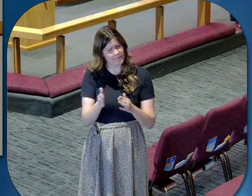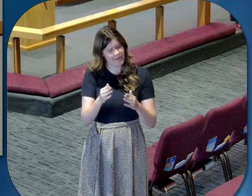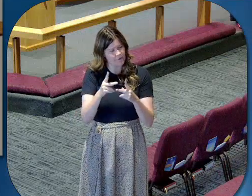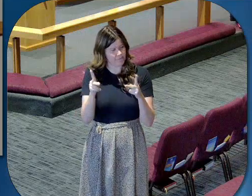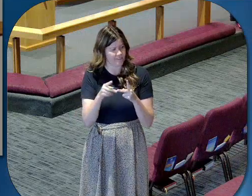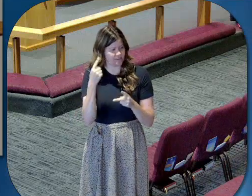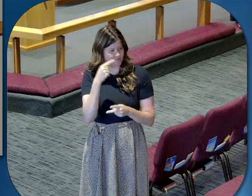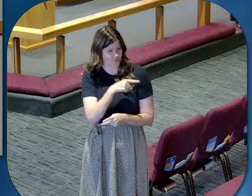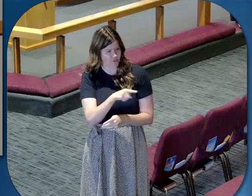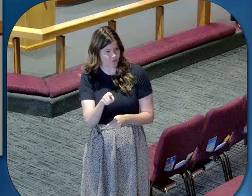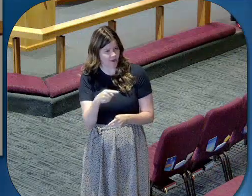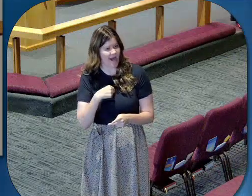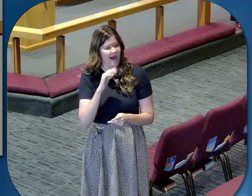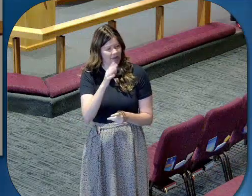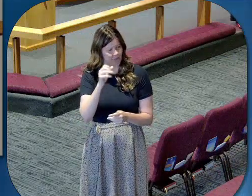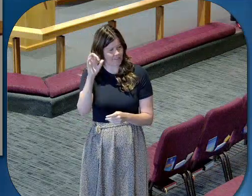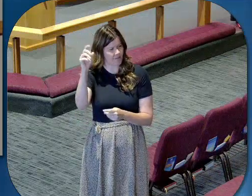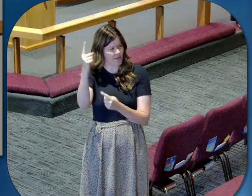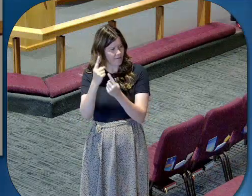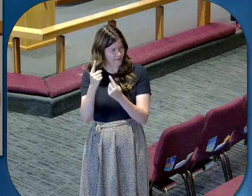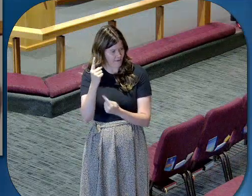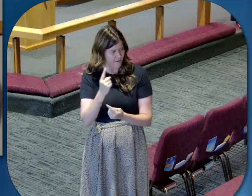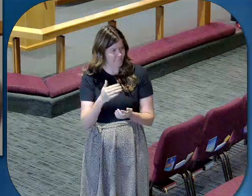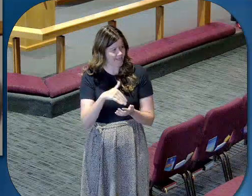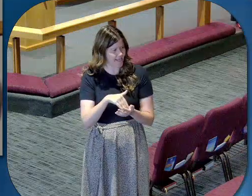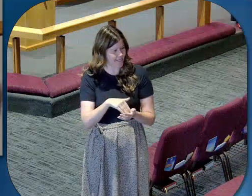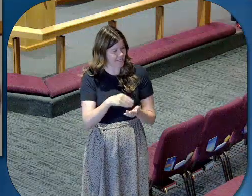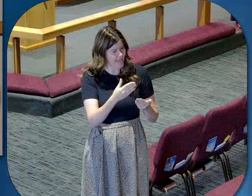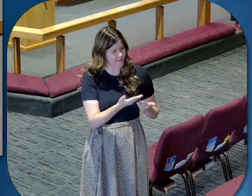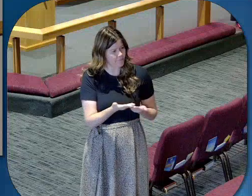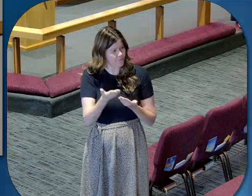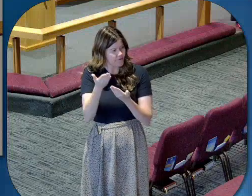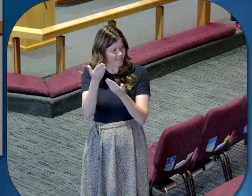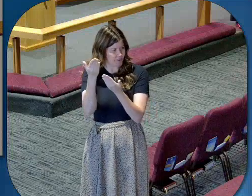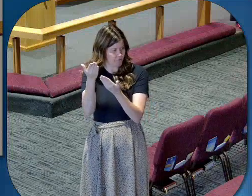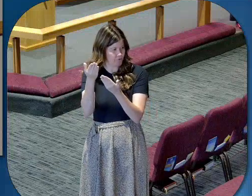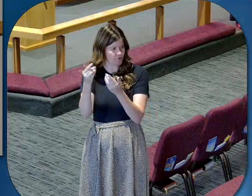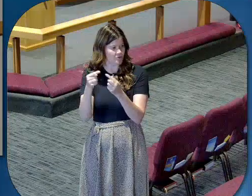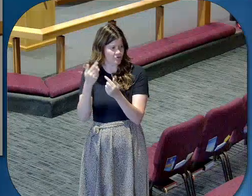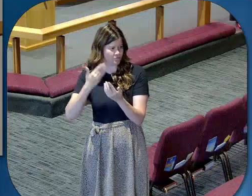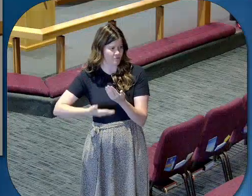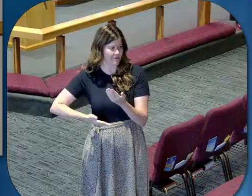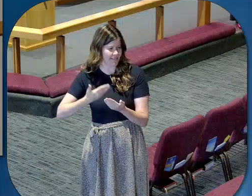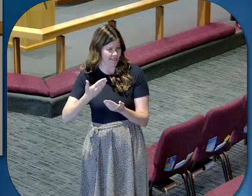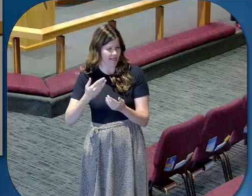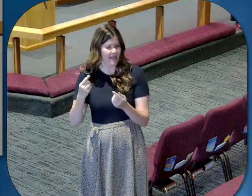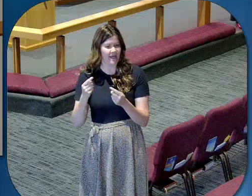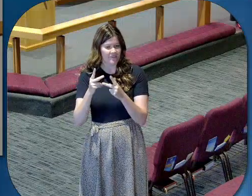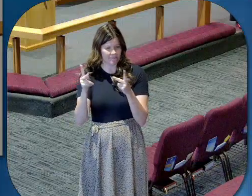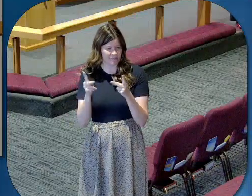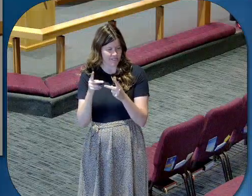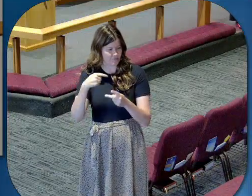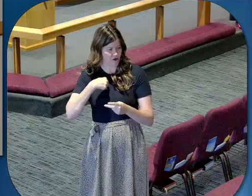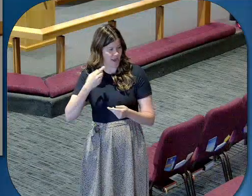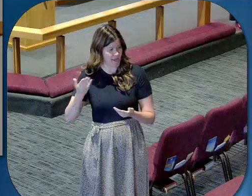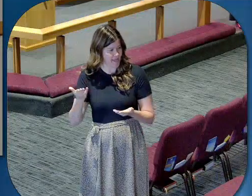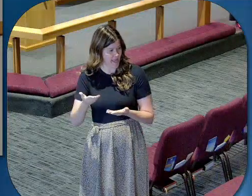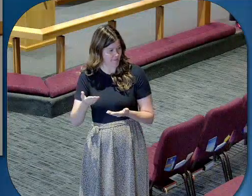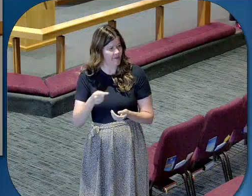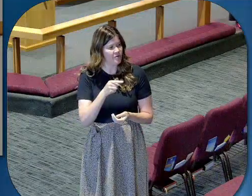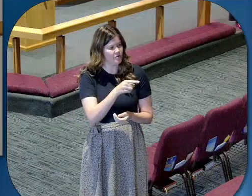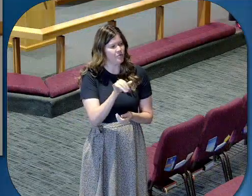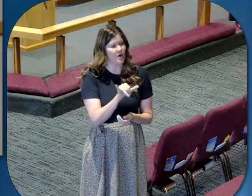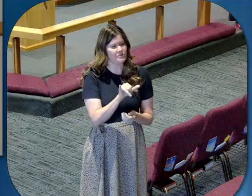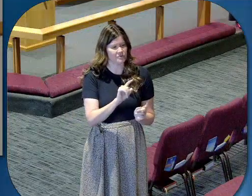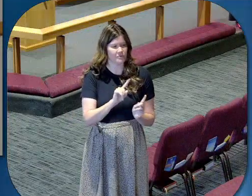for you, I will come again and will take you to myself, that where I am, you may be